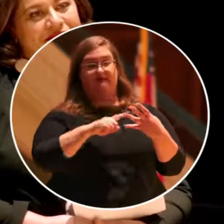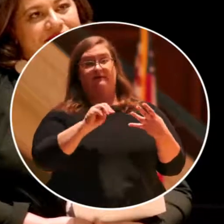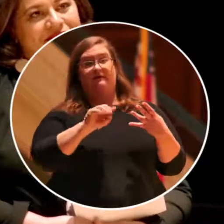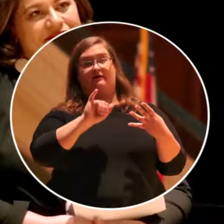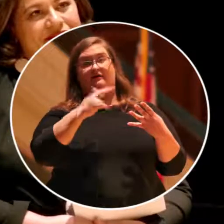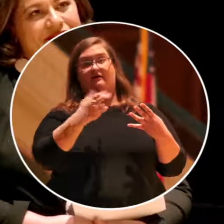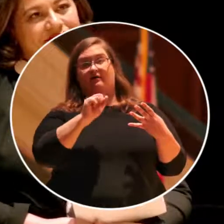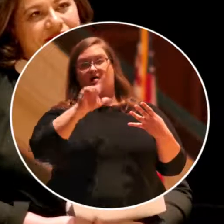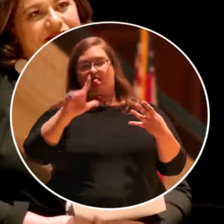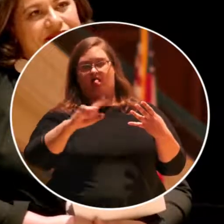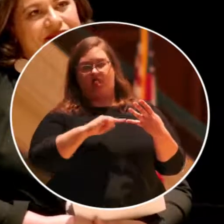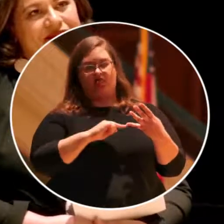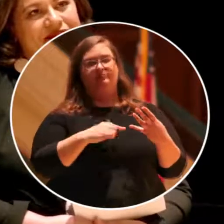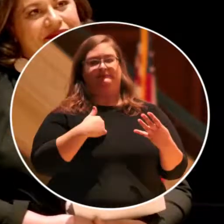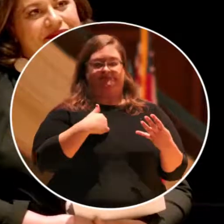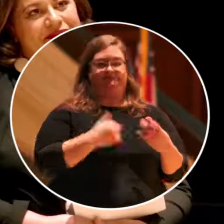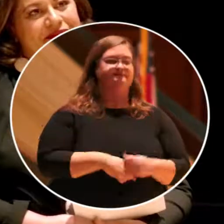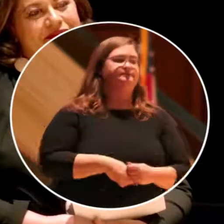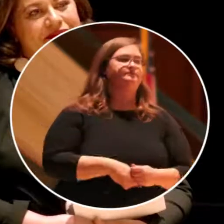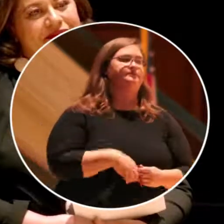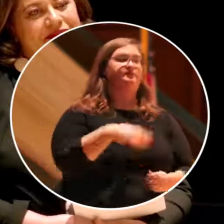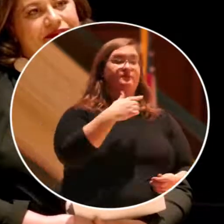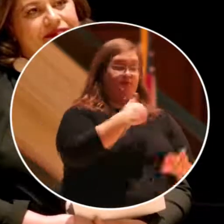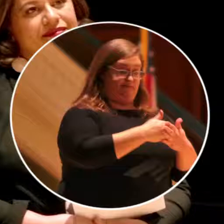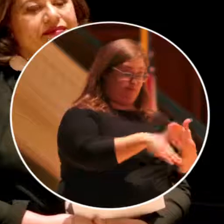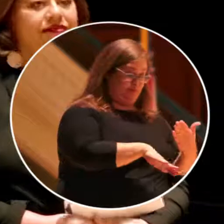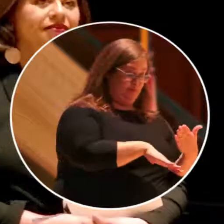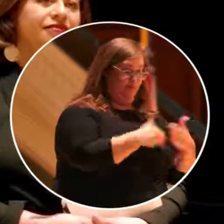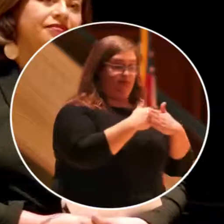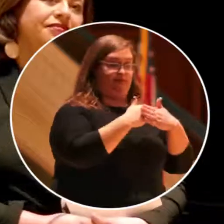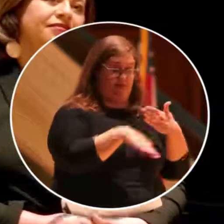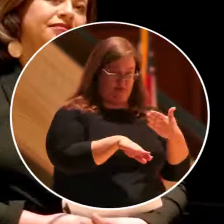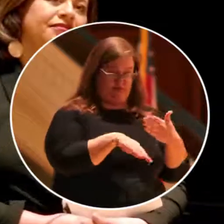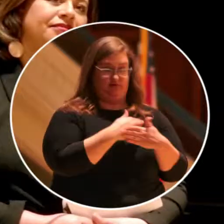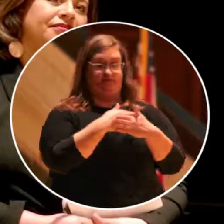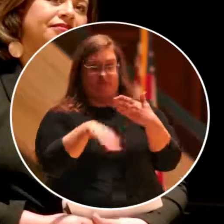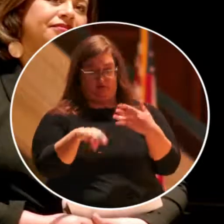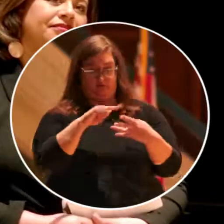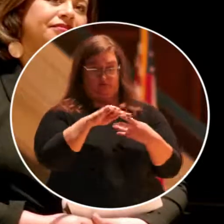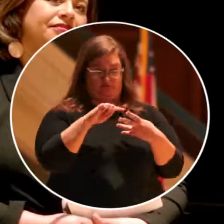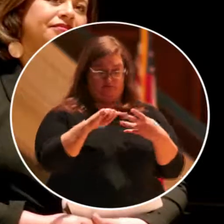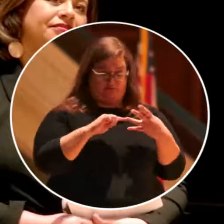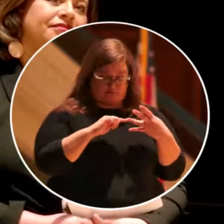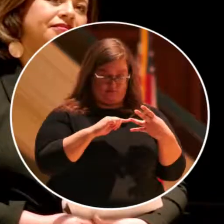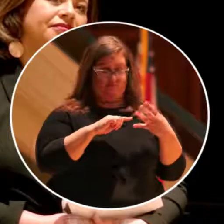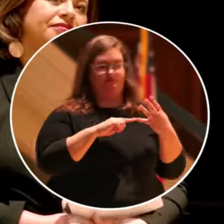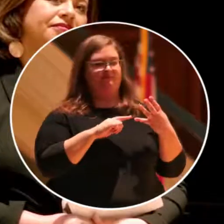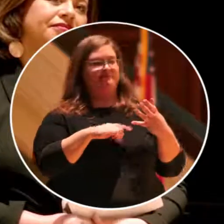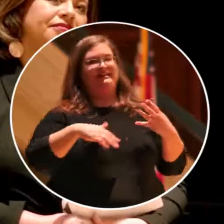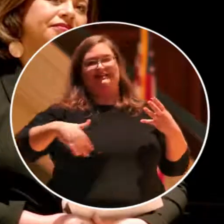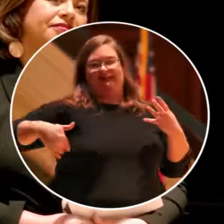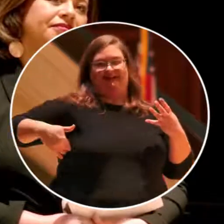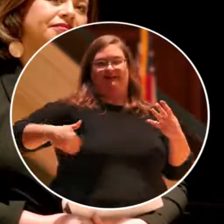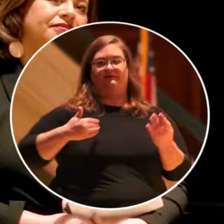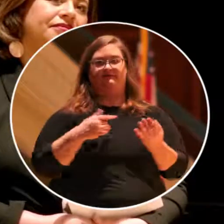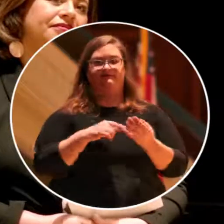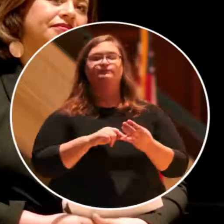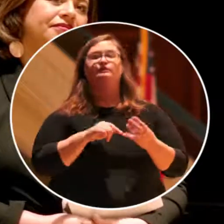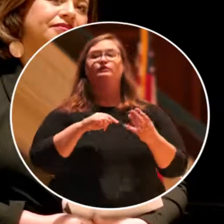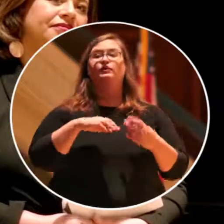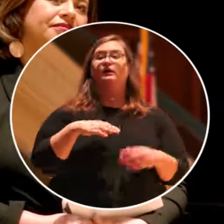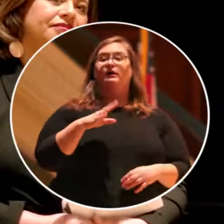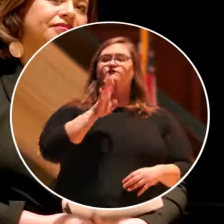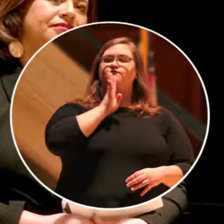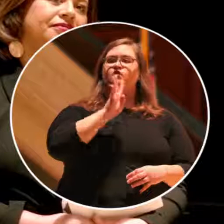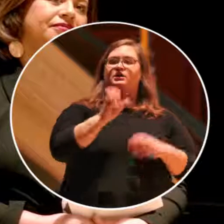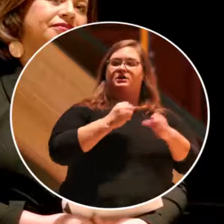mother almost had a nervous breakdown after birthing 3 children in a row. She didn't get pregnant again for 4 years